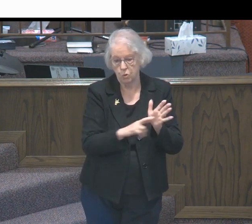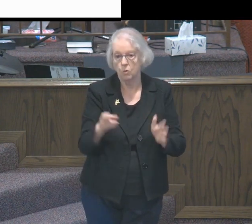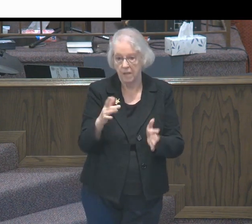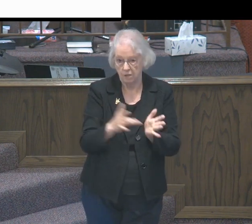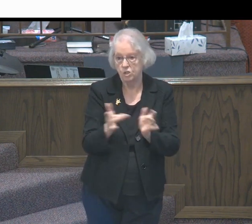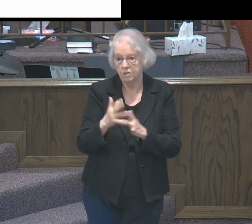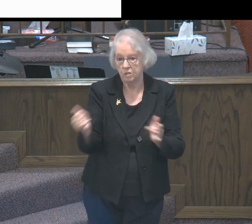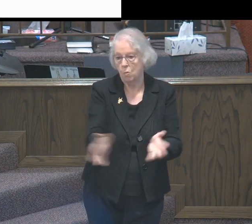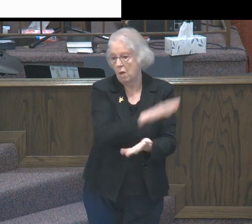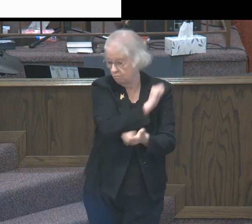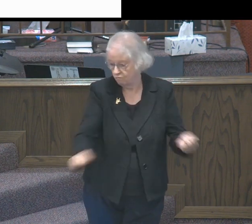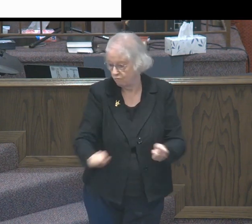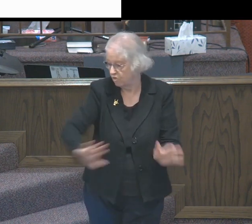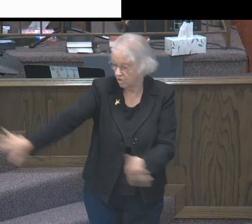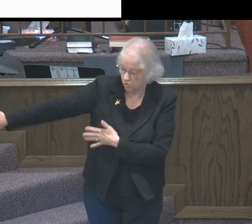law